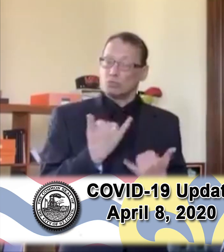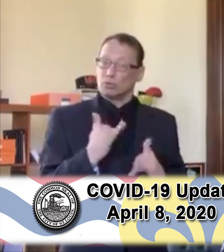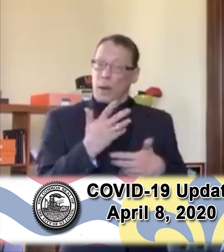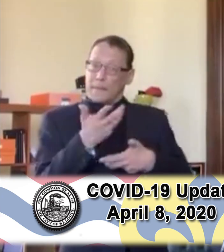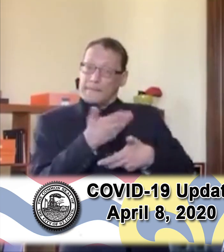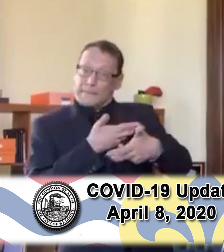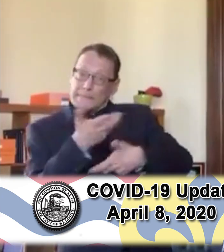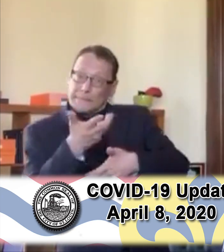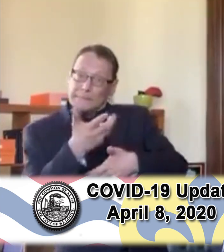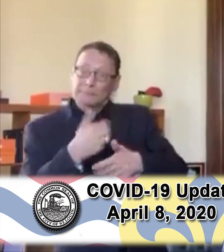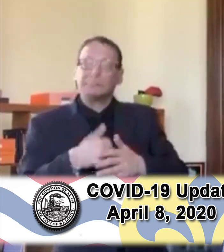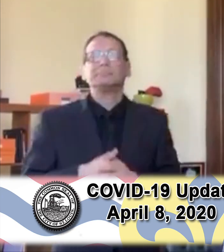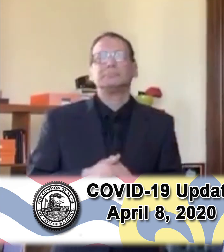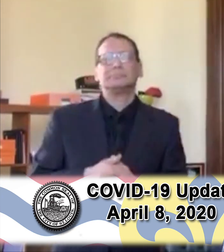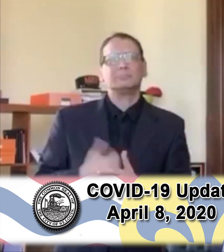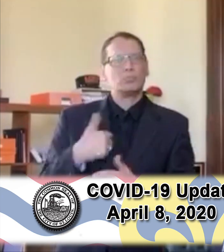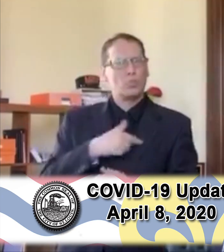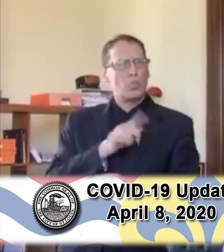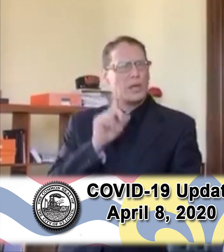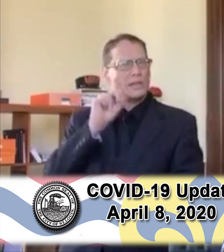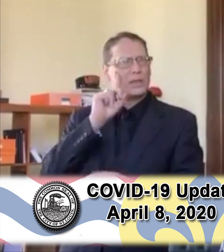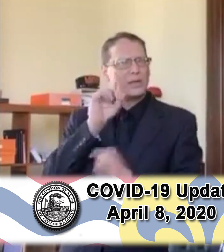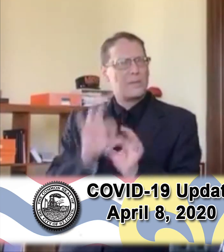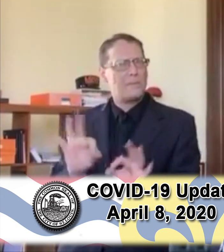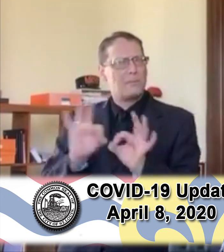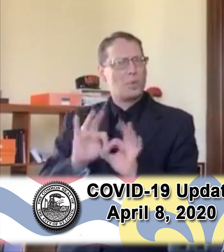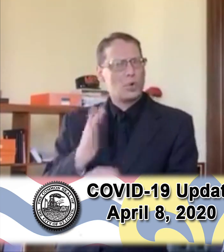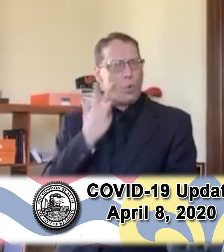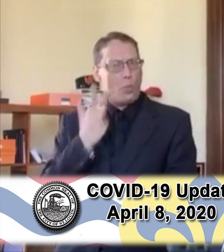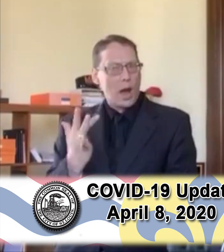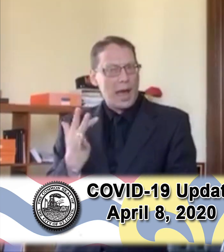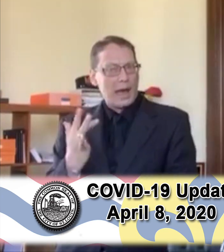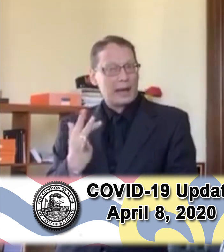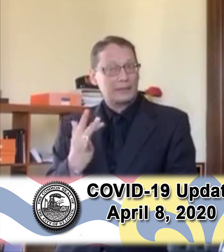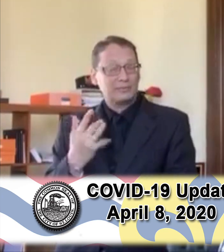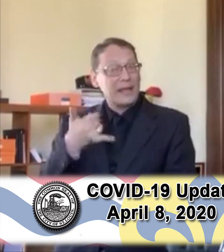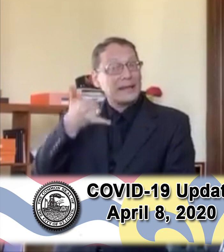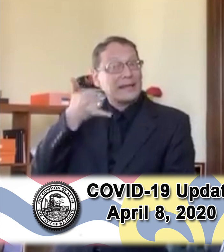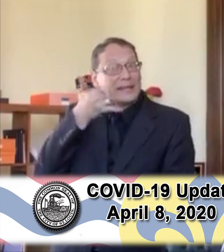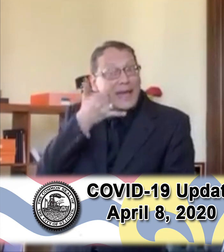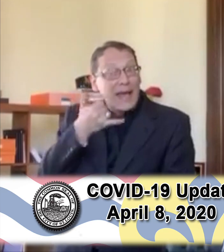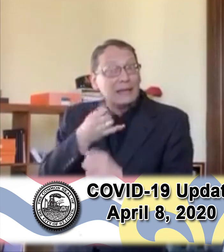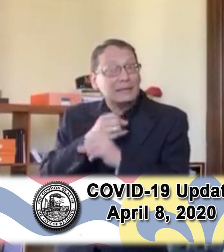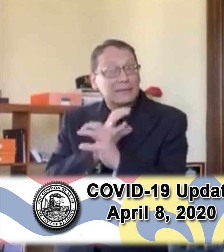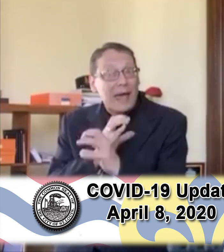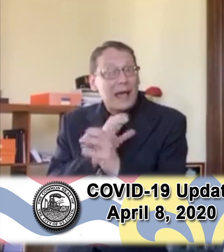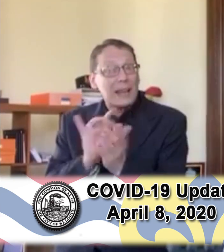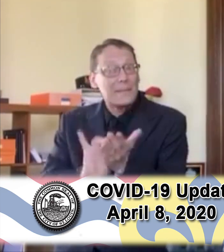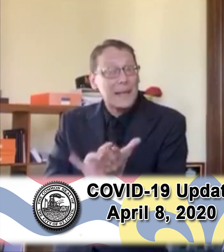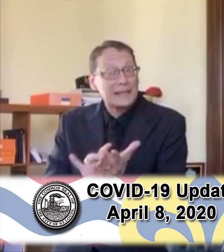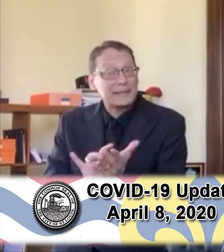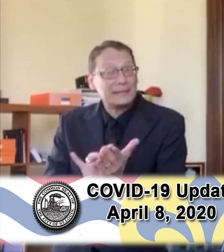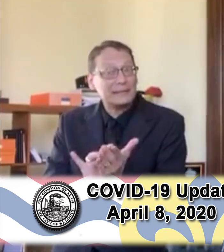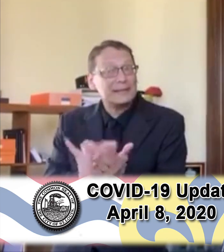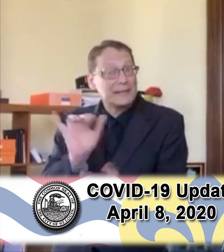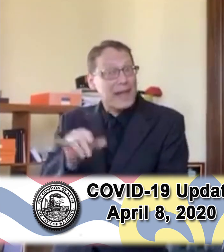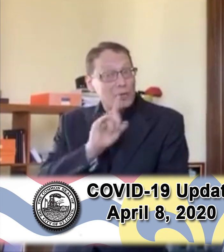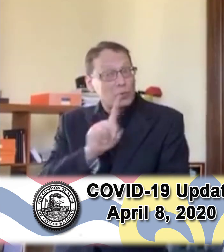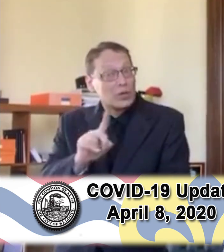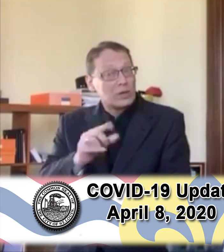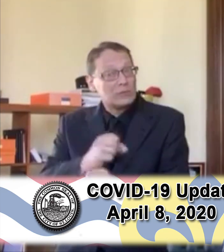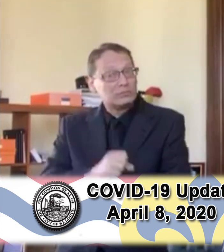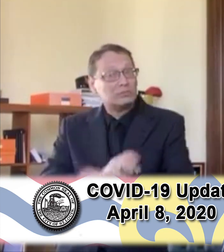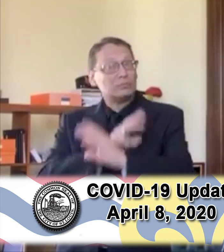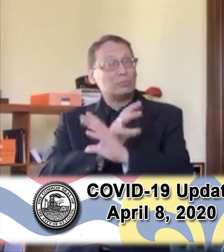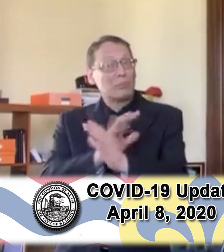There's a couple reasons that's important. One, telemedicine is a real thing, and you can